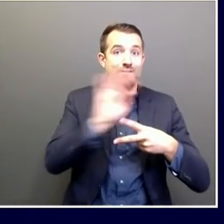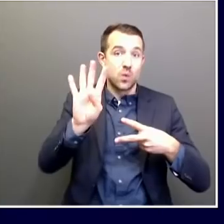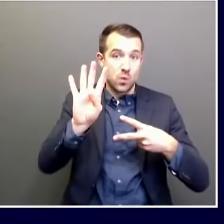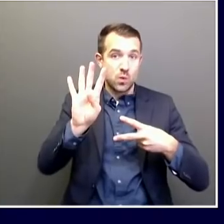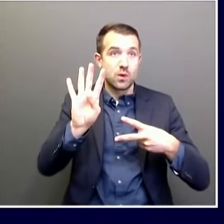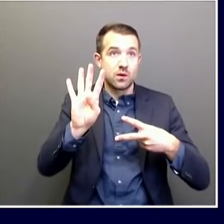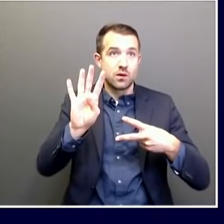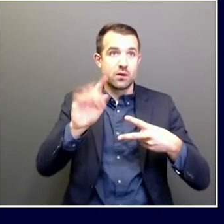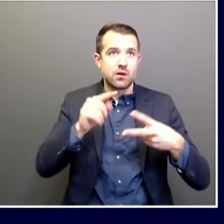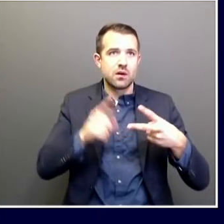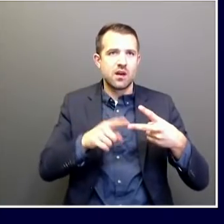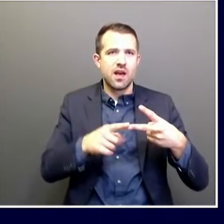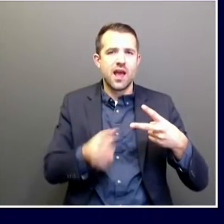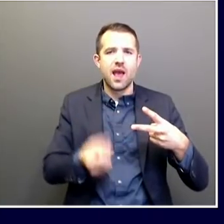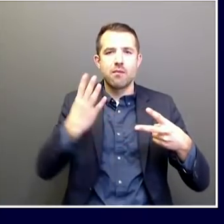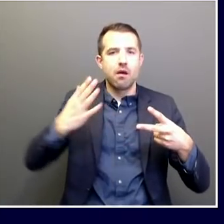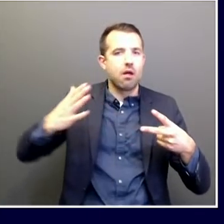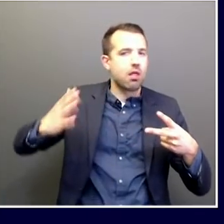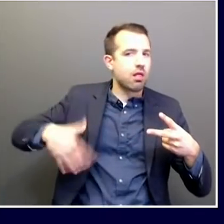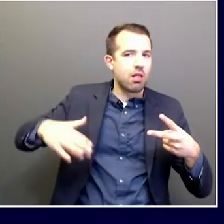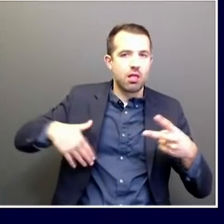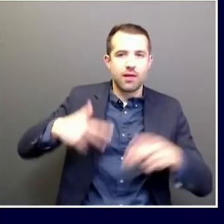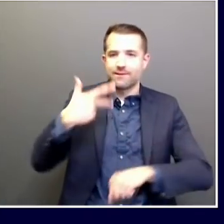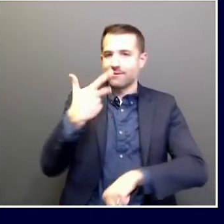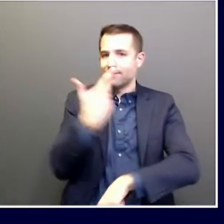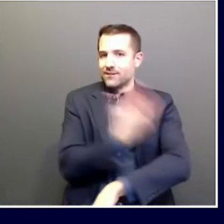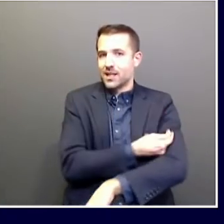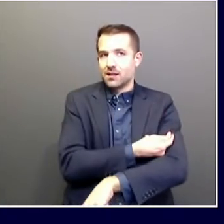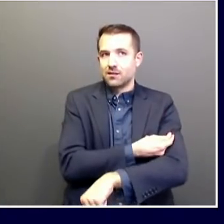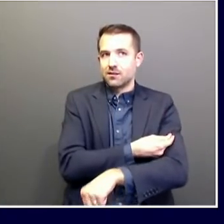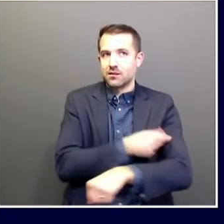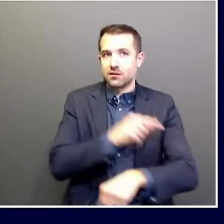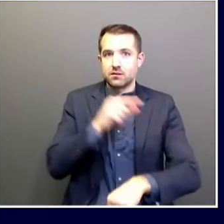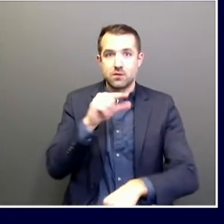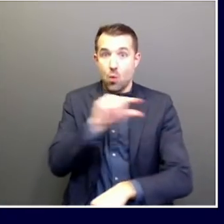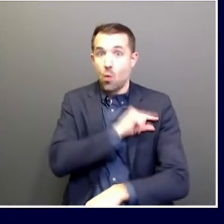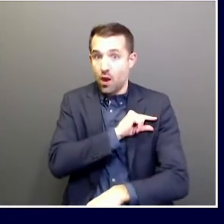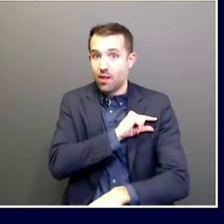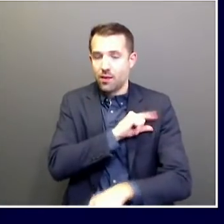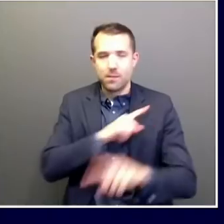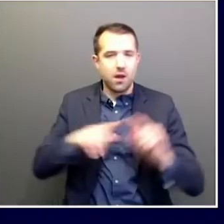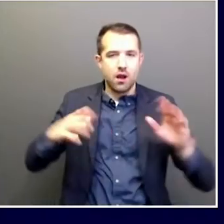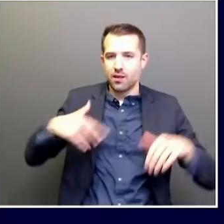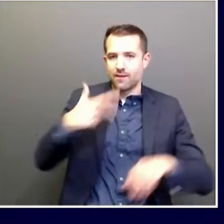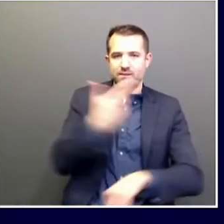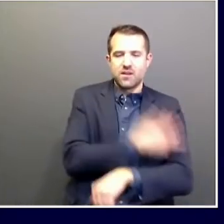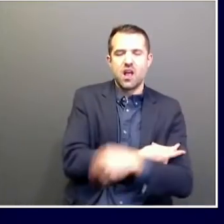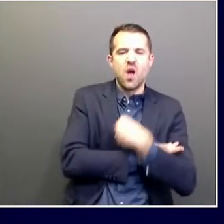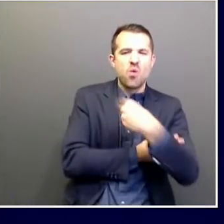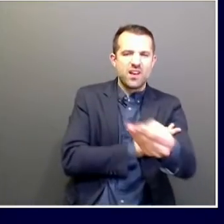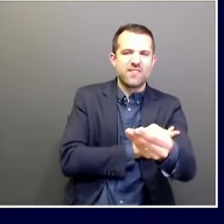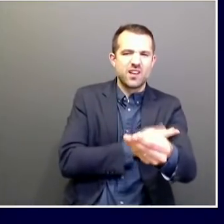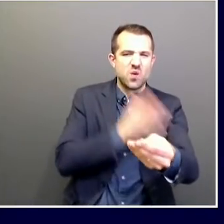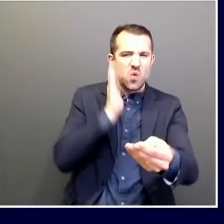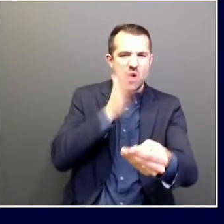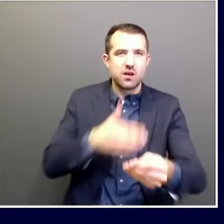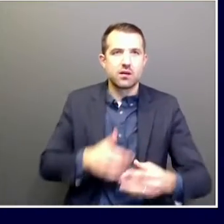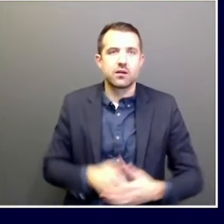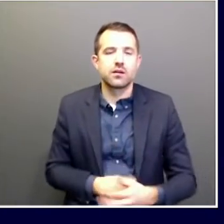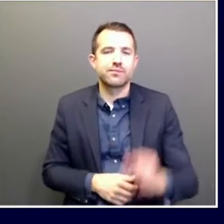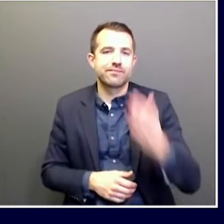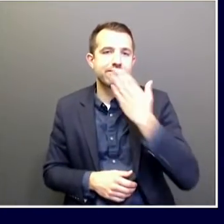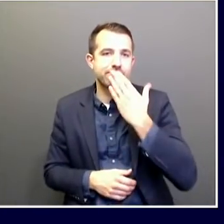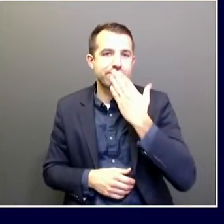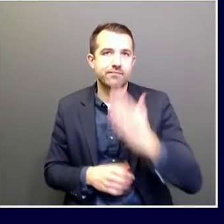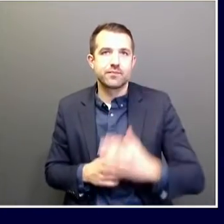0 to 4, which is just 1 minus our population. Sure, and I'm basically just trying to keep in the mindset of what Commissioner Lambrou and